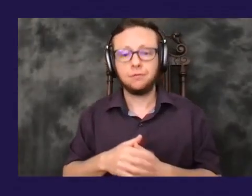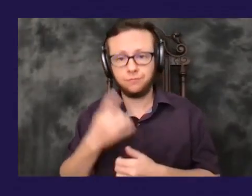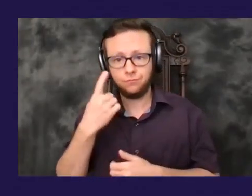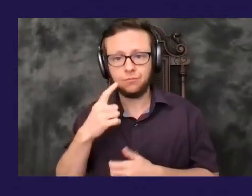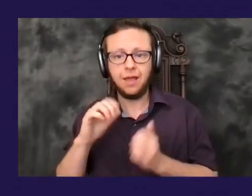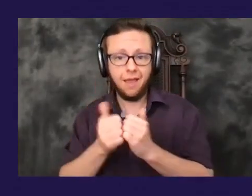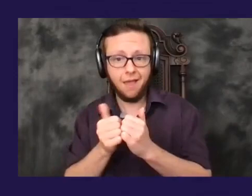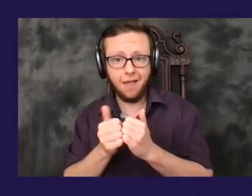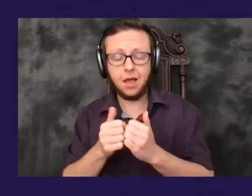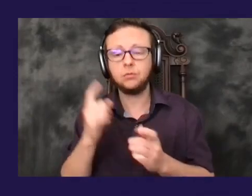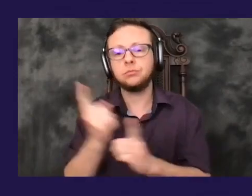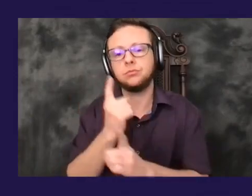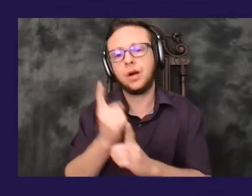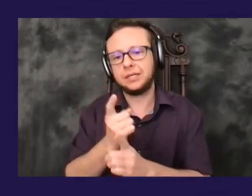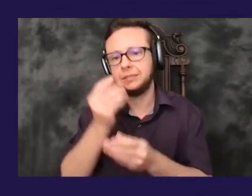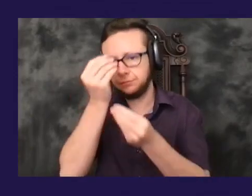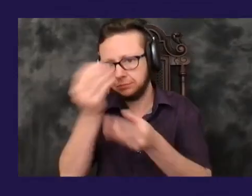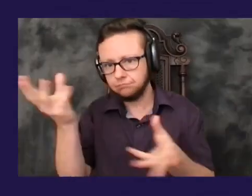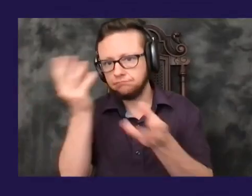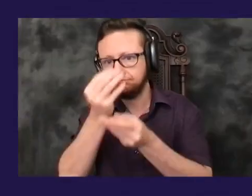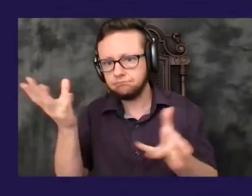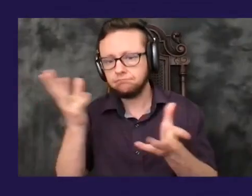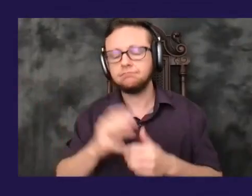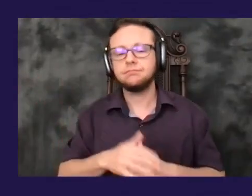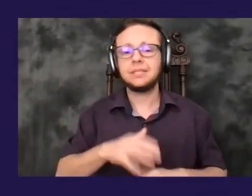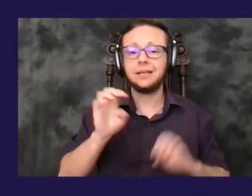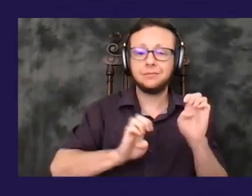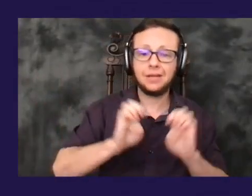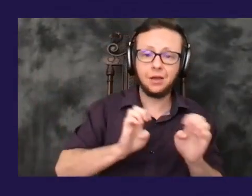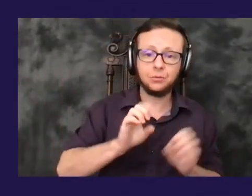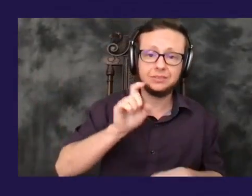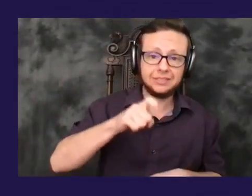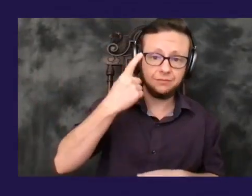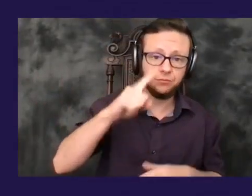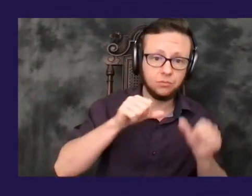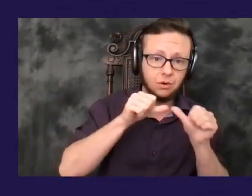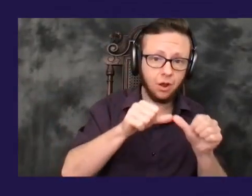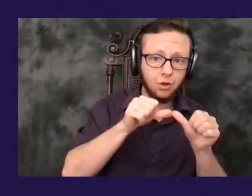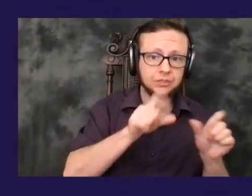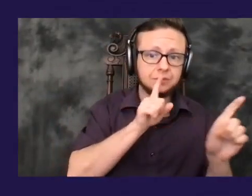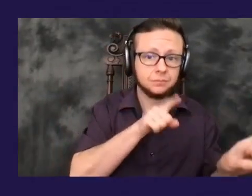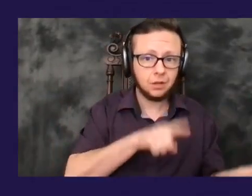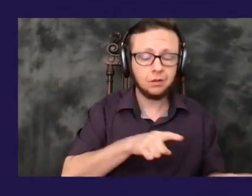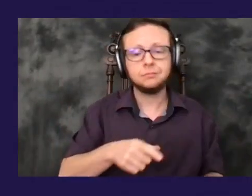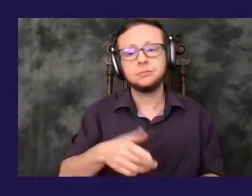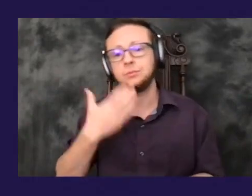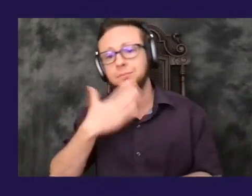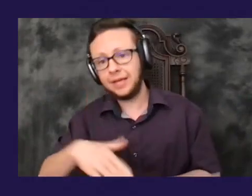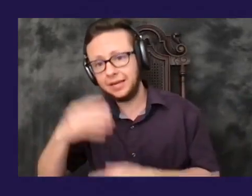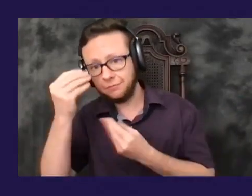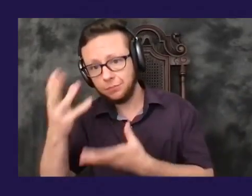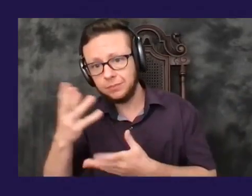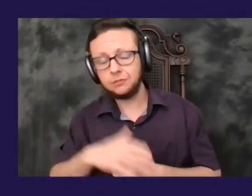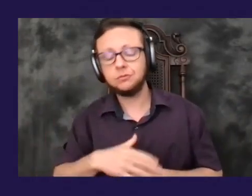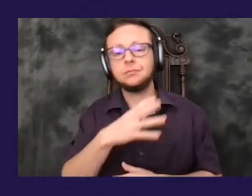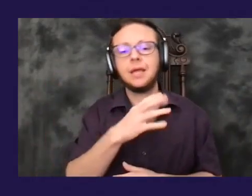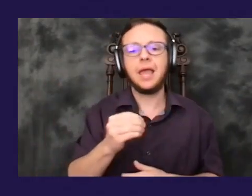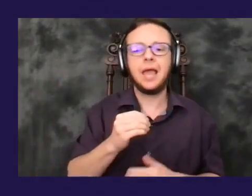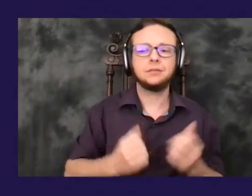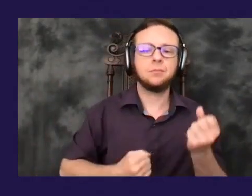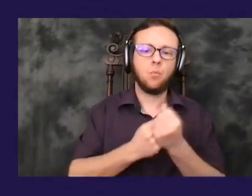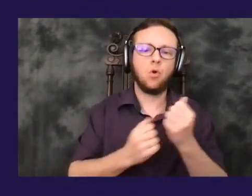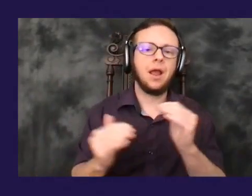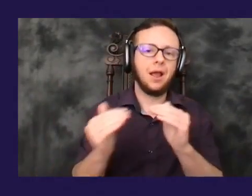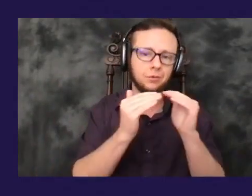information, and evaluating the need for ongoing responses to misinformation, and supporting equitable misinformation